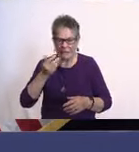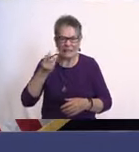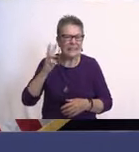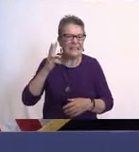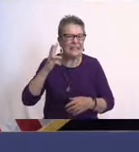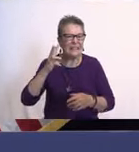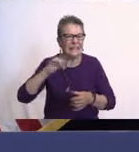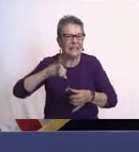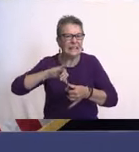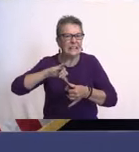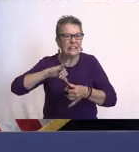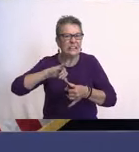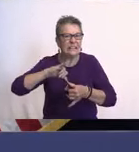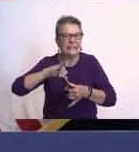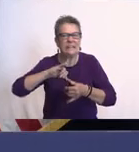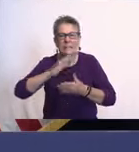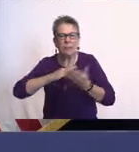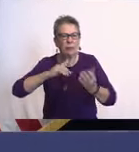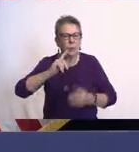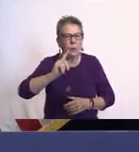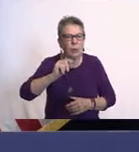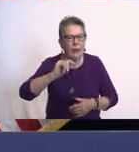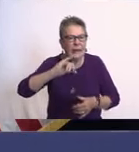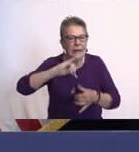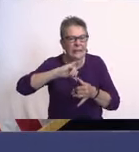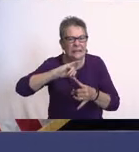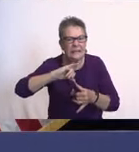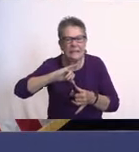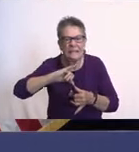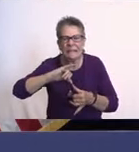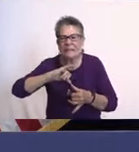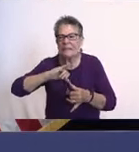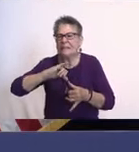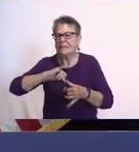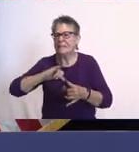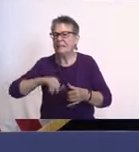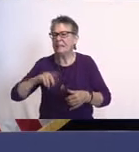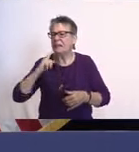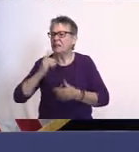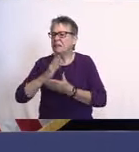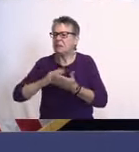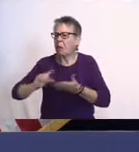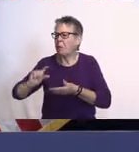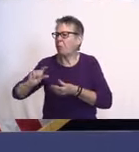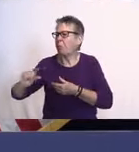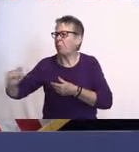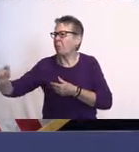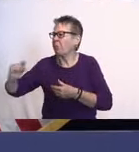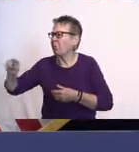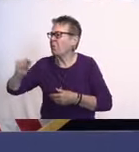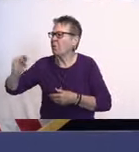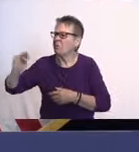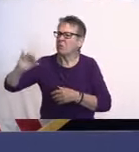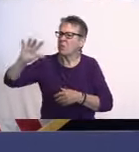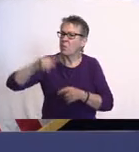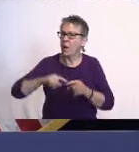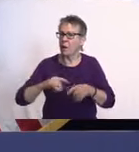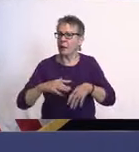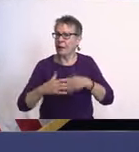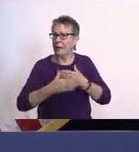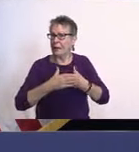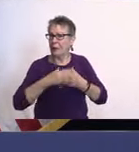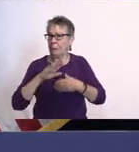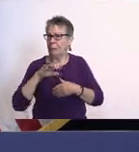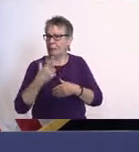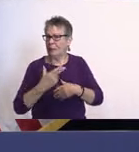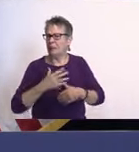event, but I think up by you it was only a few inches, if I'm not mistaken. But it was a clobbering storm with high winds